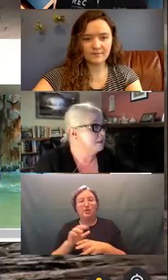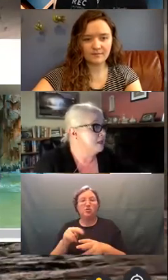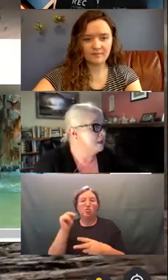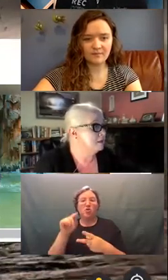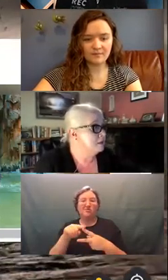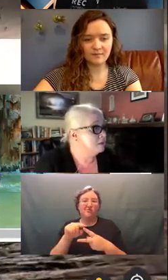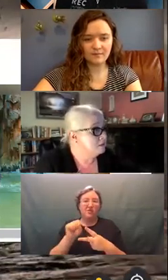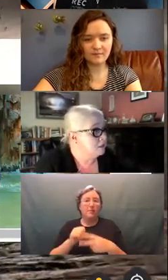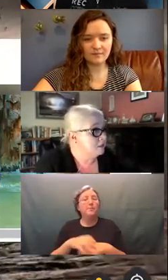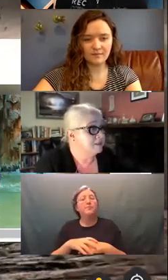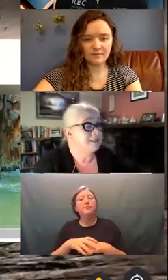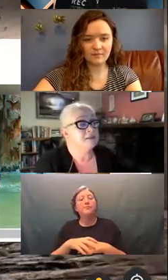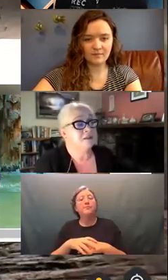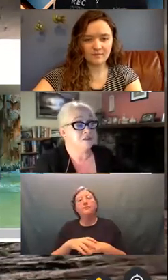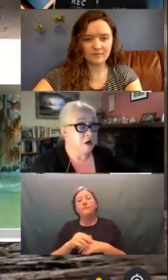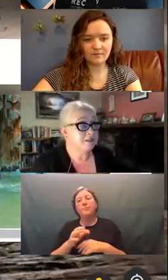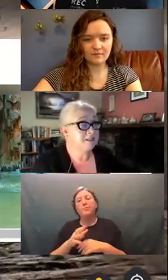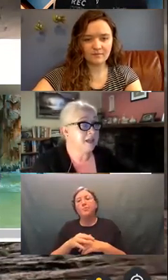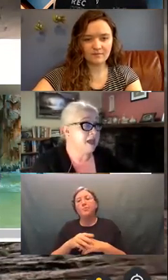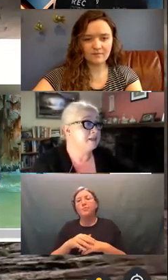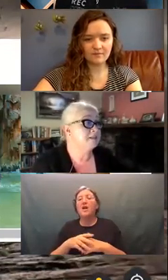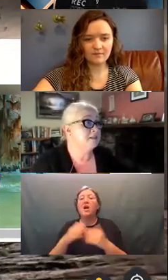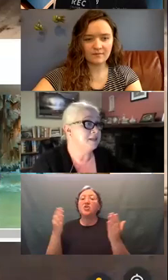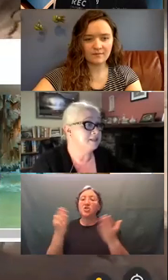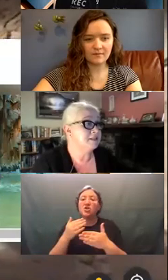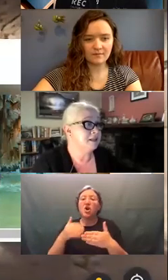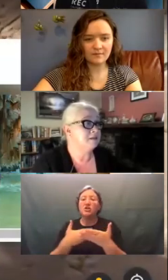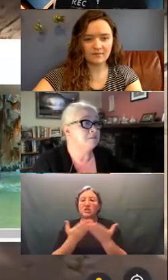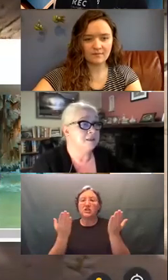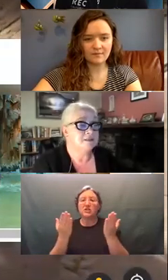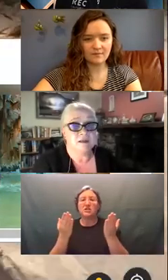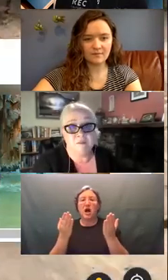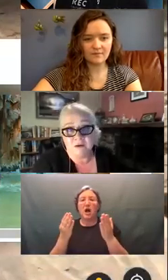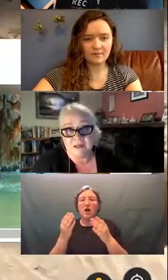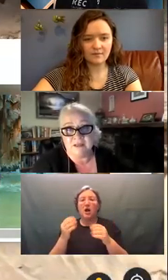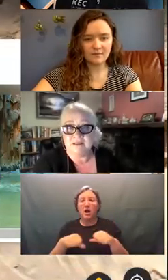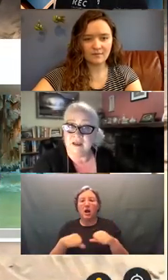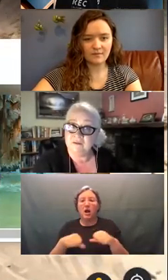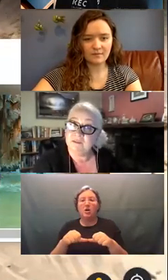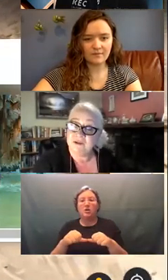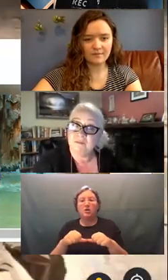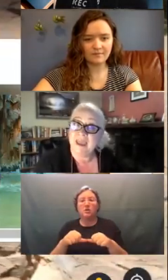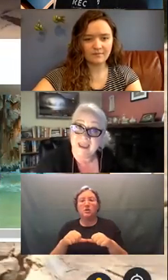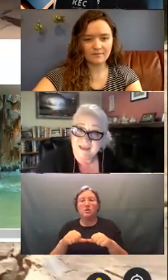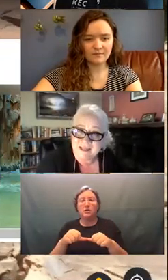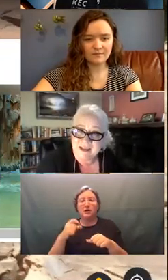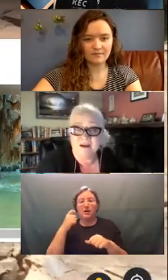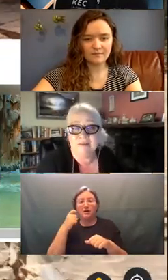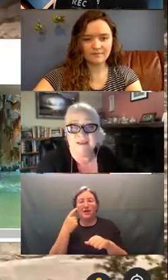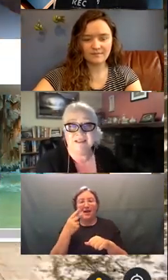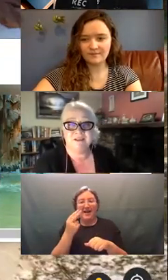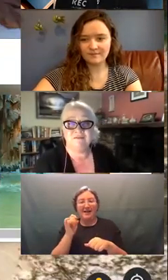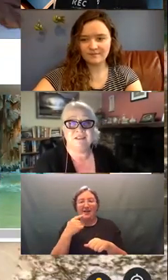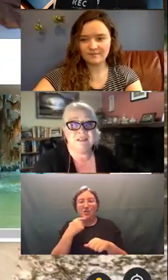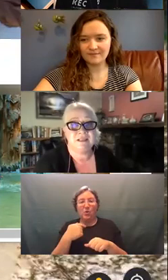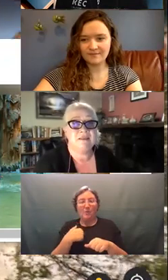And then let's see, the dark skies designated places and communities, I've just been told by Haley today, are